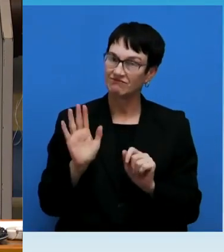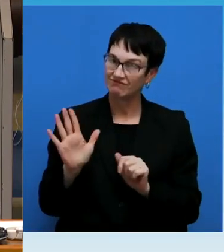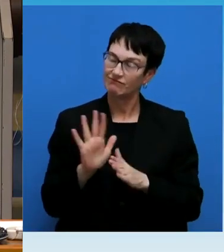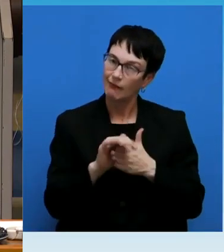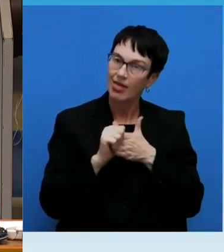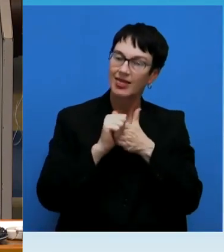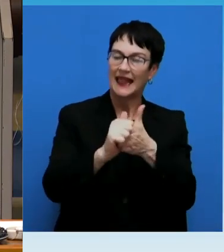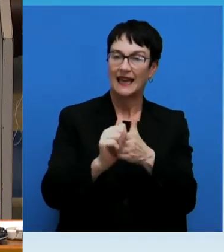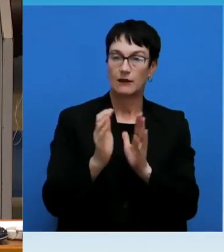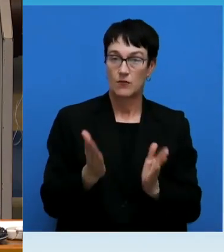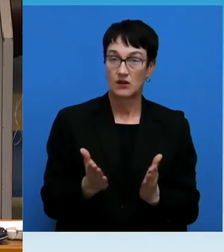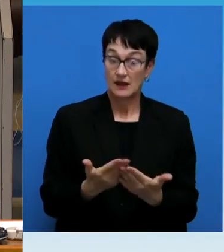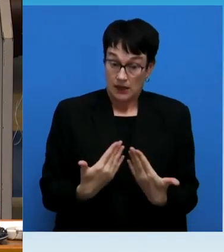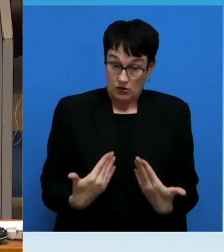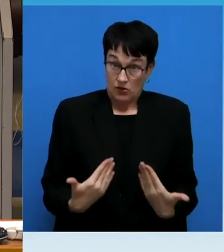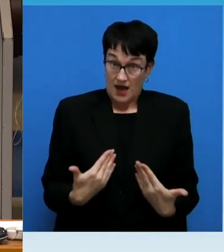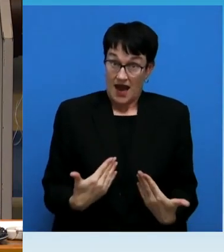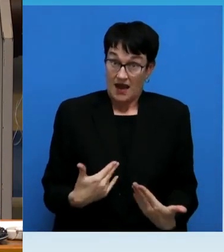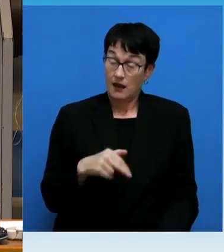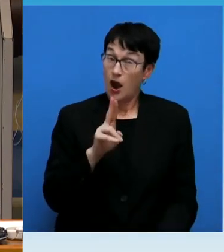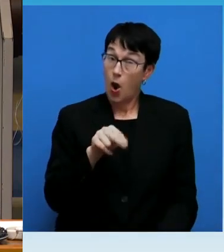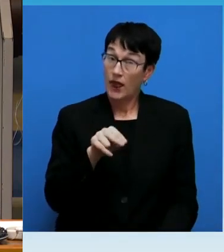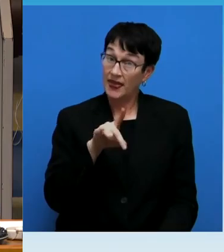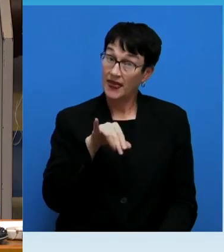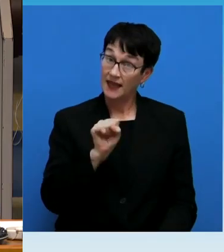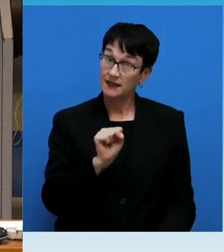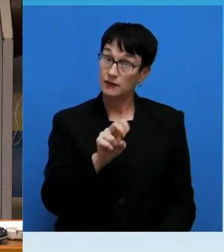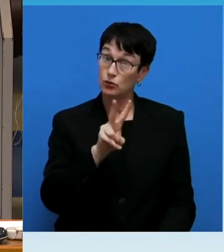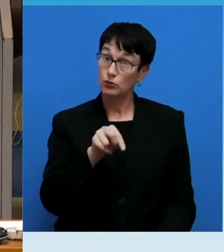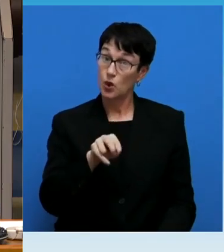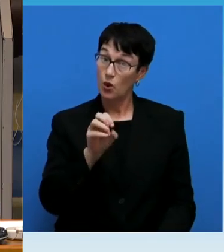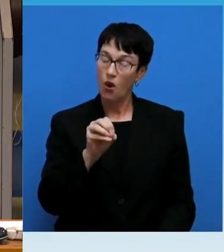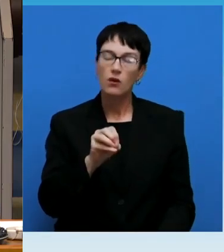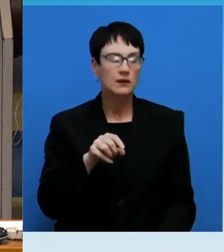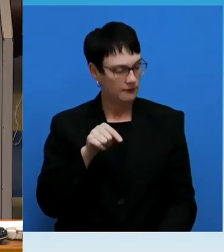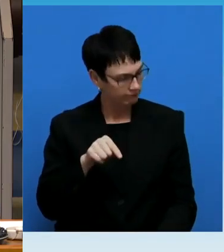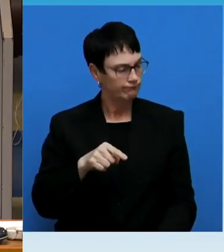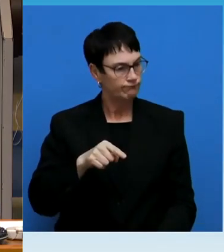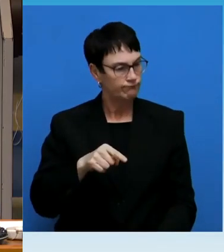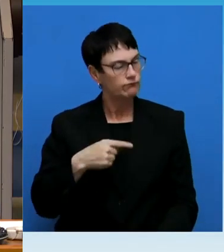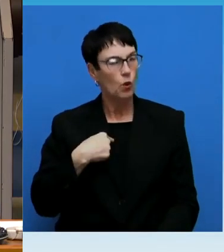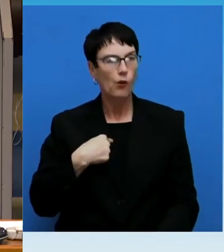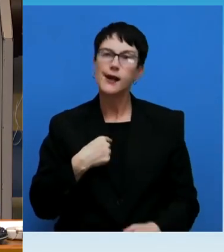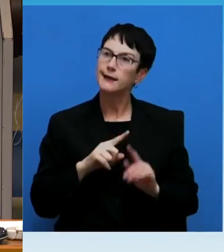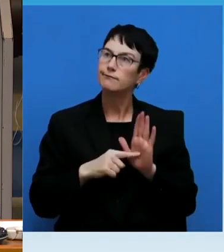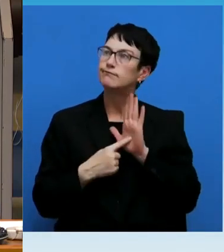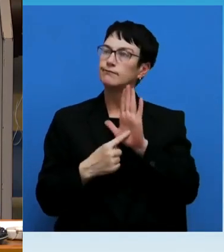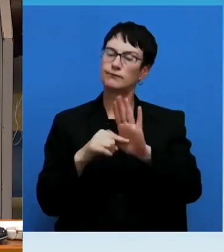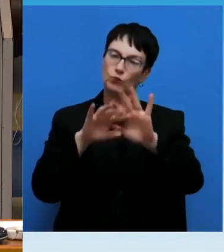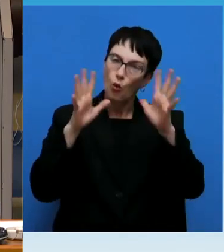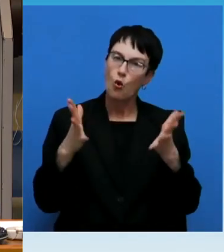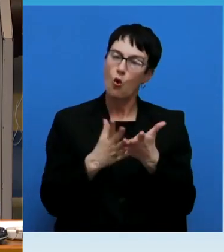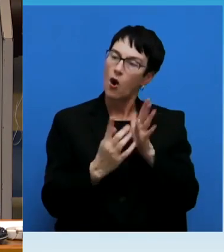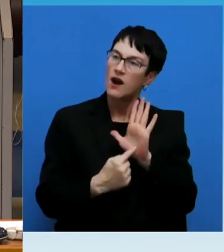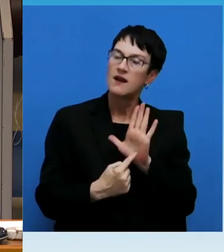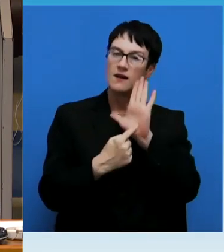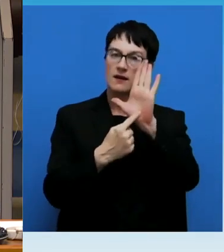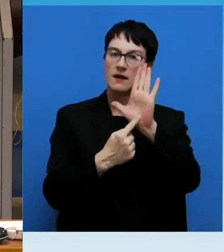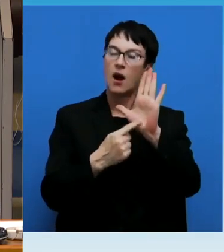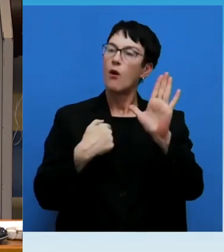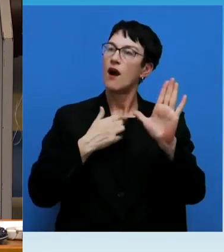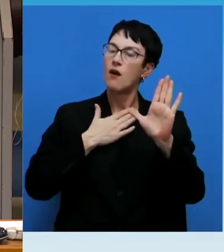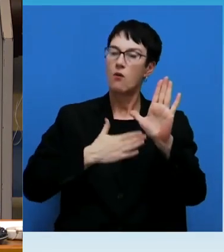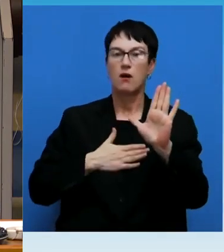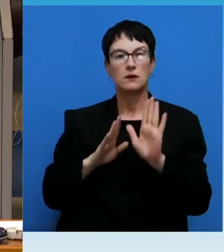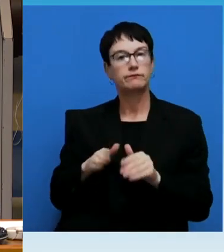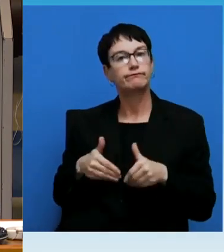sets us on a path to becoming the United Nations, the Convention on the Rights of Persons with Disabilities envisages, the UN with